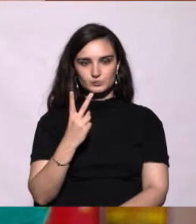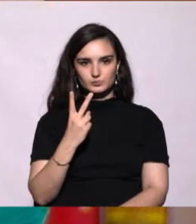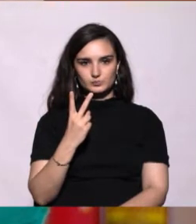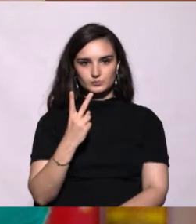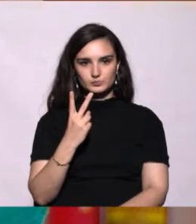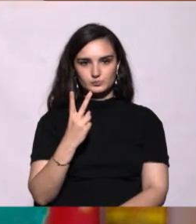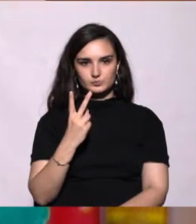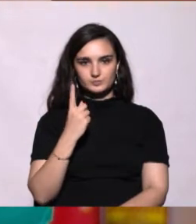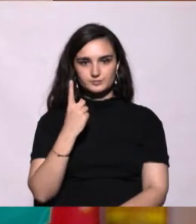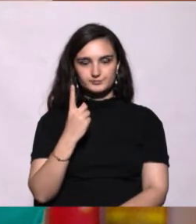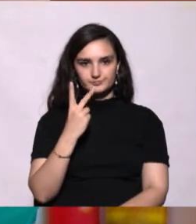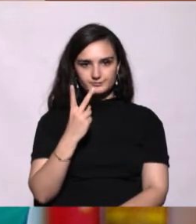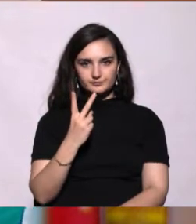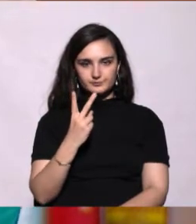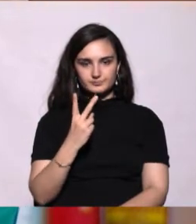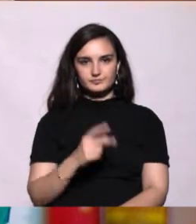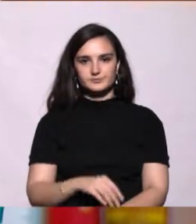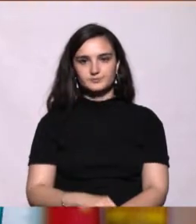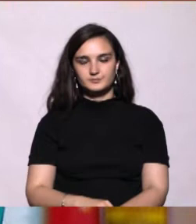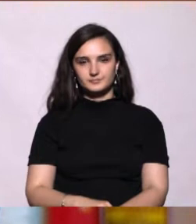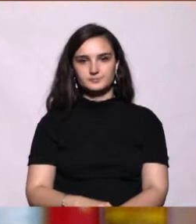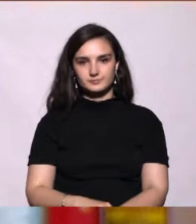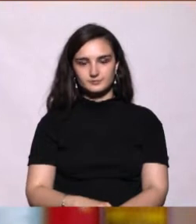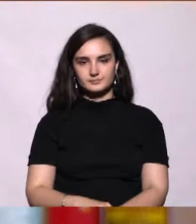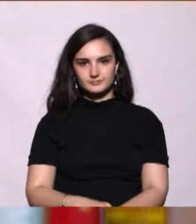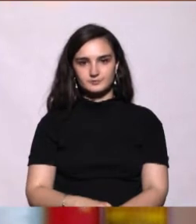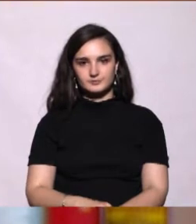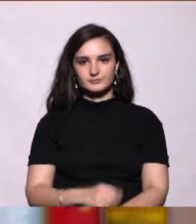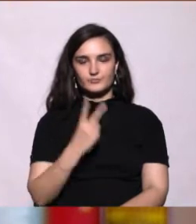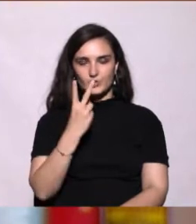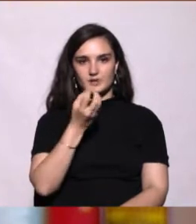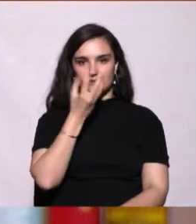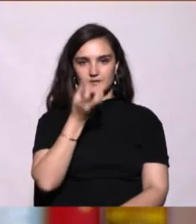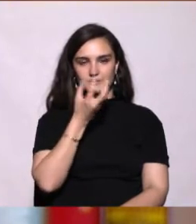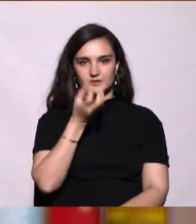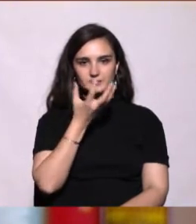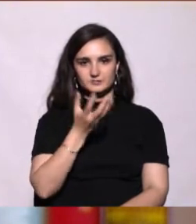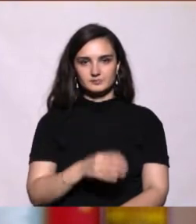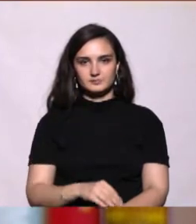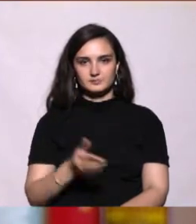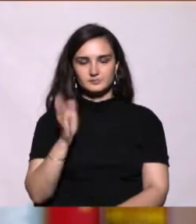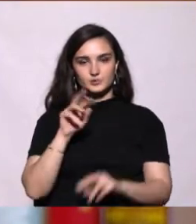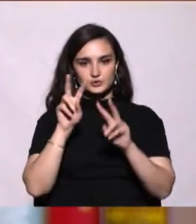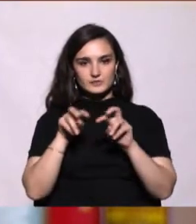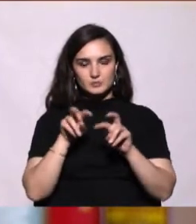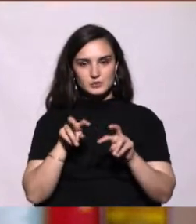What comes after one? Two. Great. Two flowers. Let's